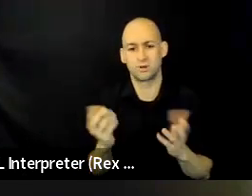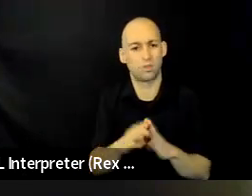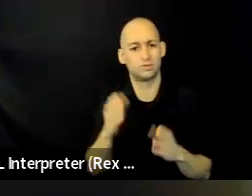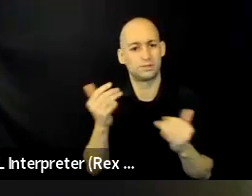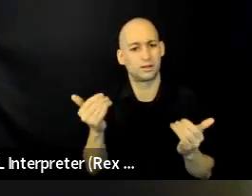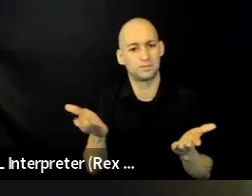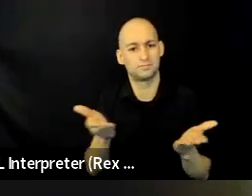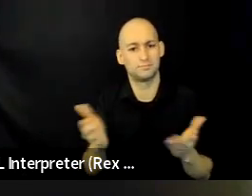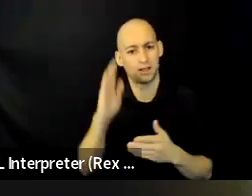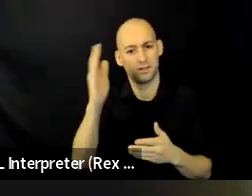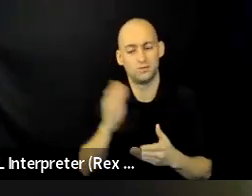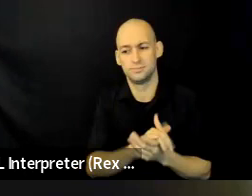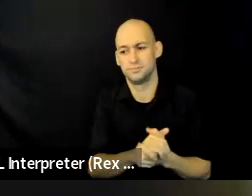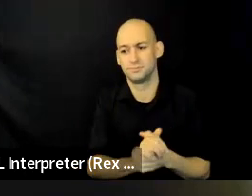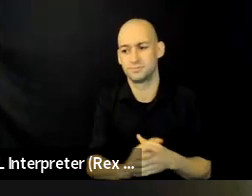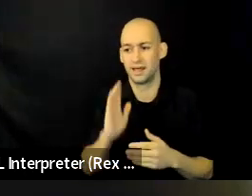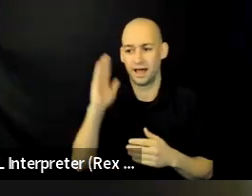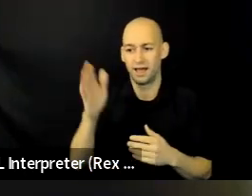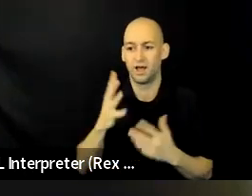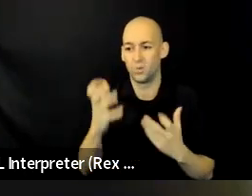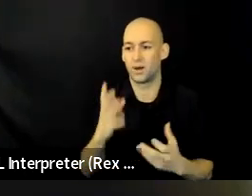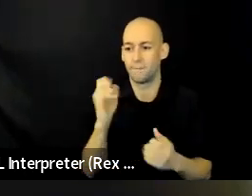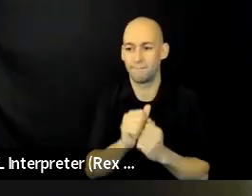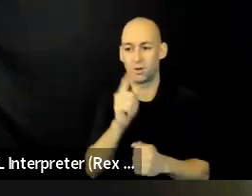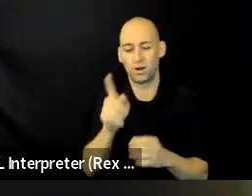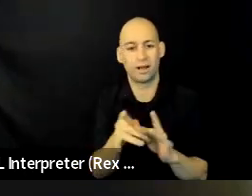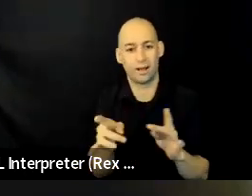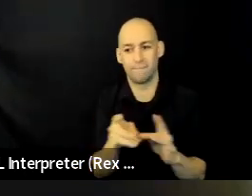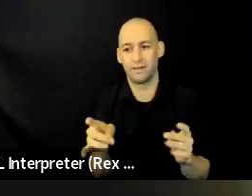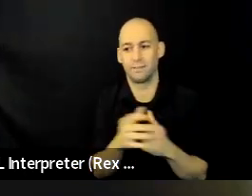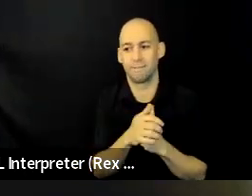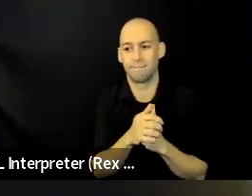Hello. Hi, I wanted to make one comment, but when you said that, I